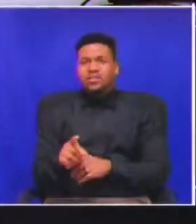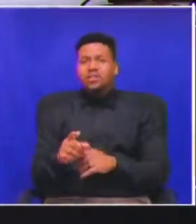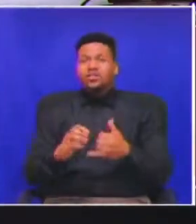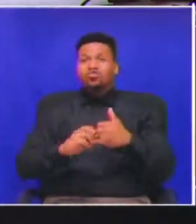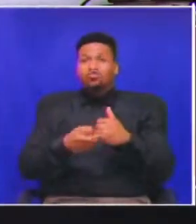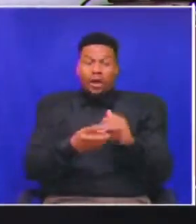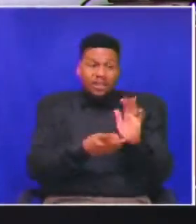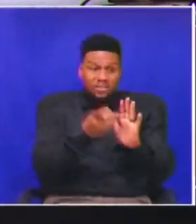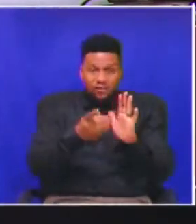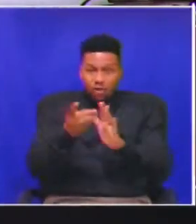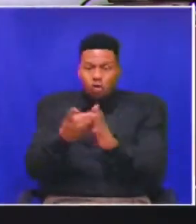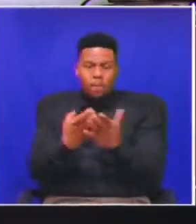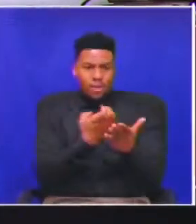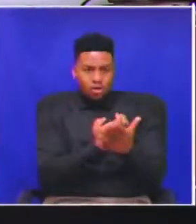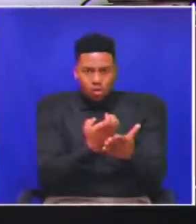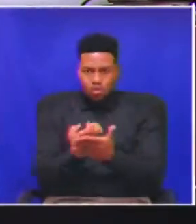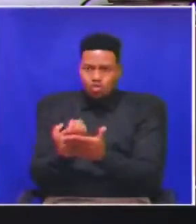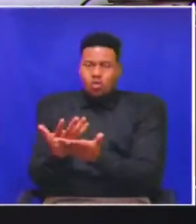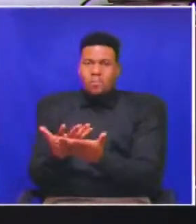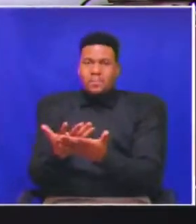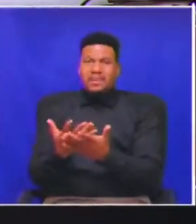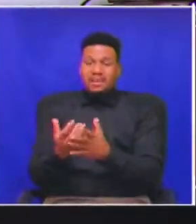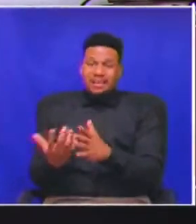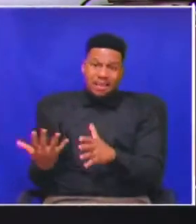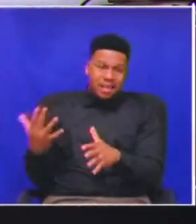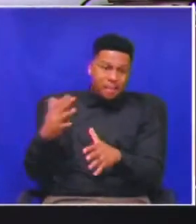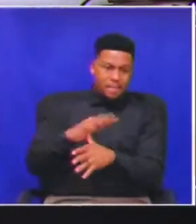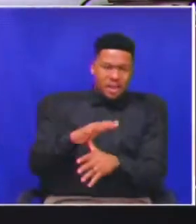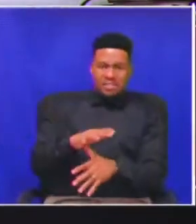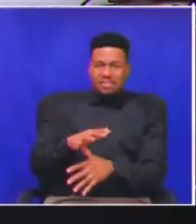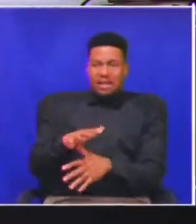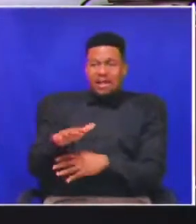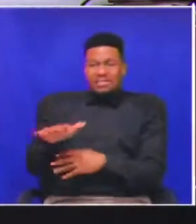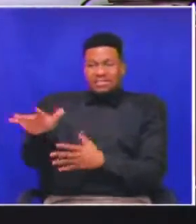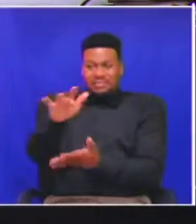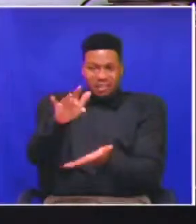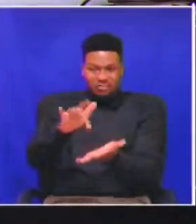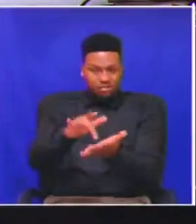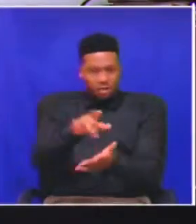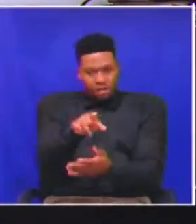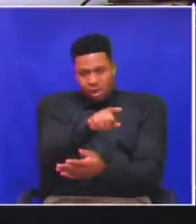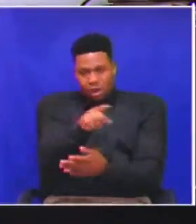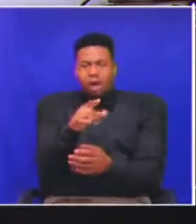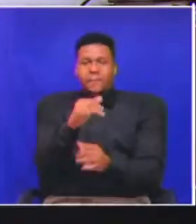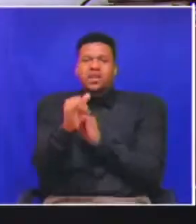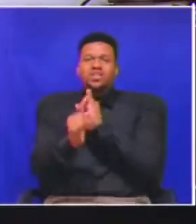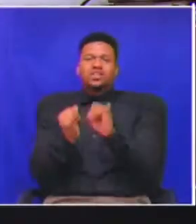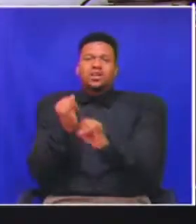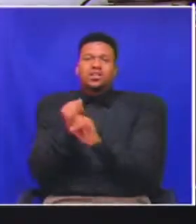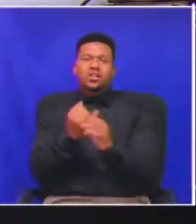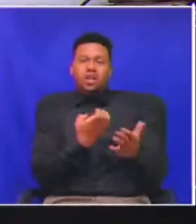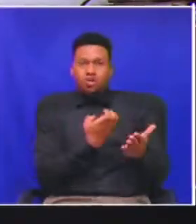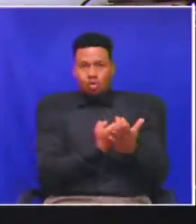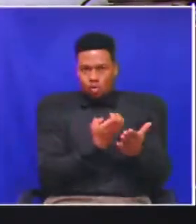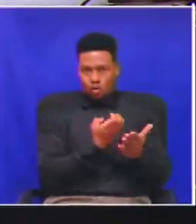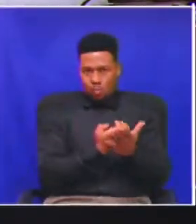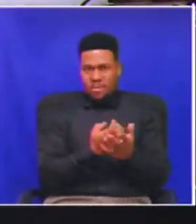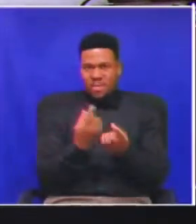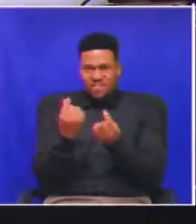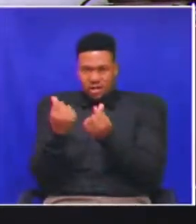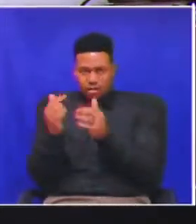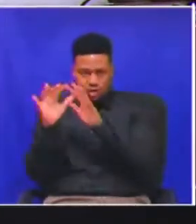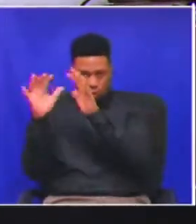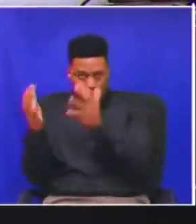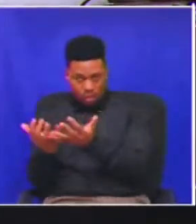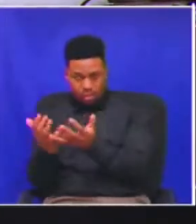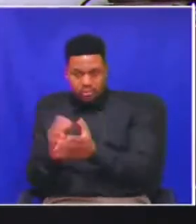and key decision-making centers of the international economic and financial world. There will also